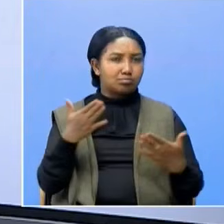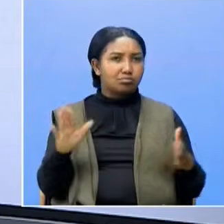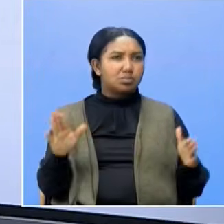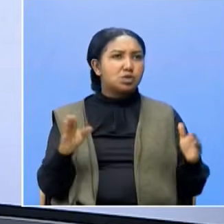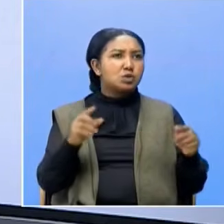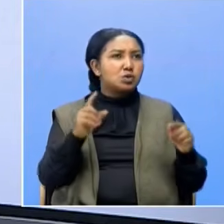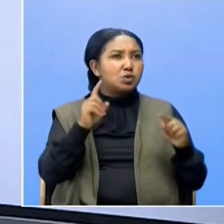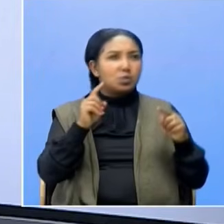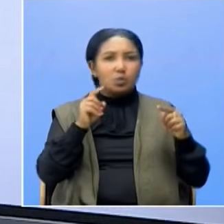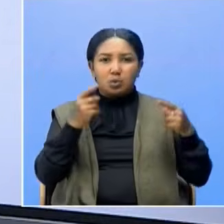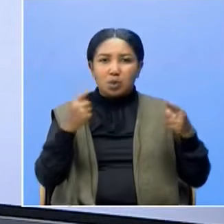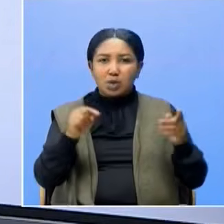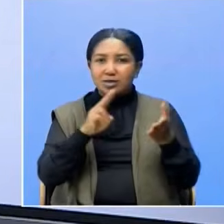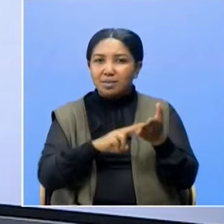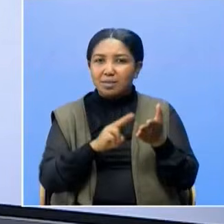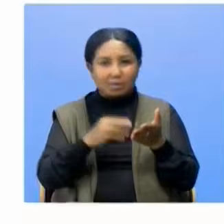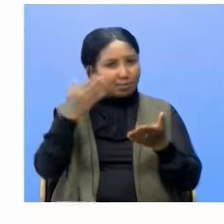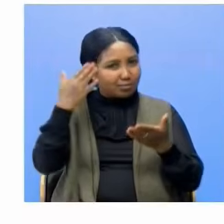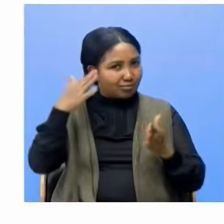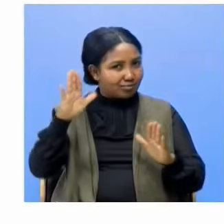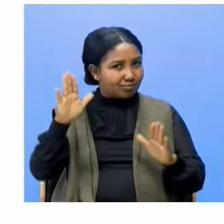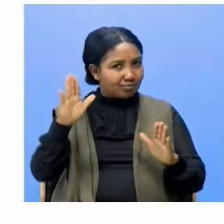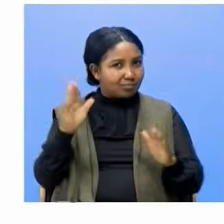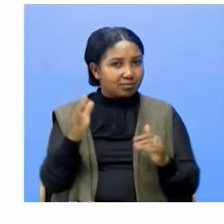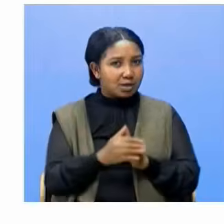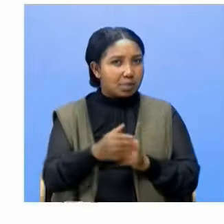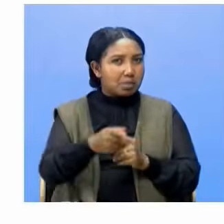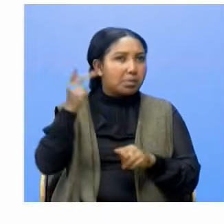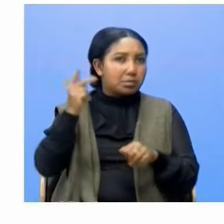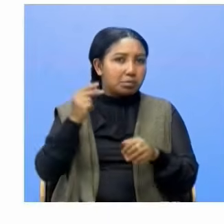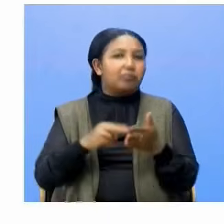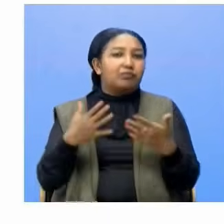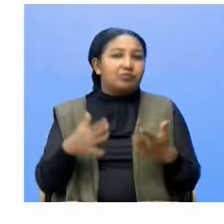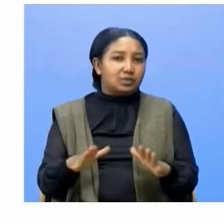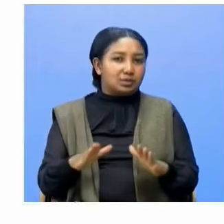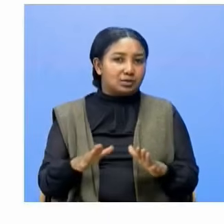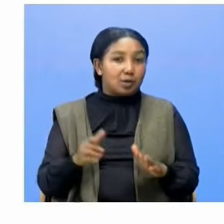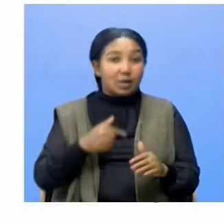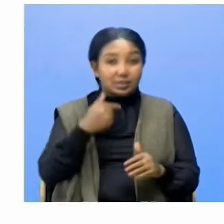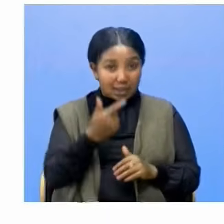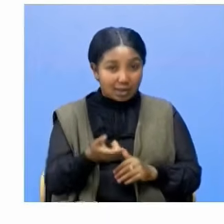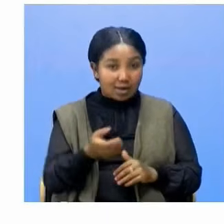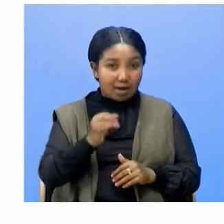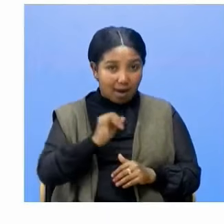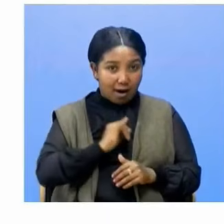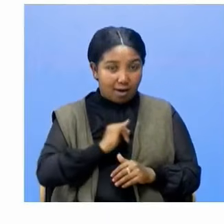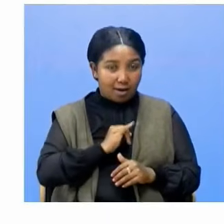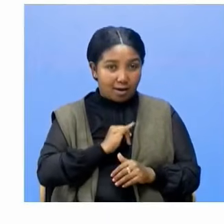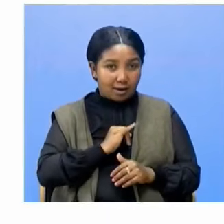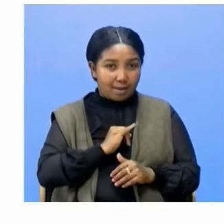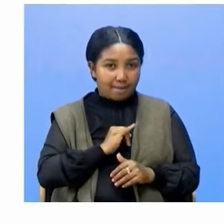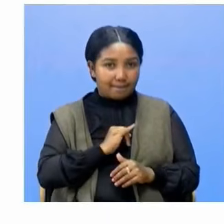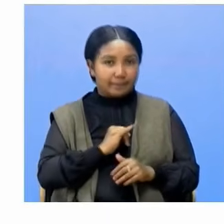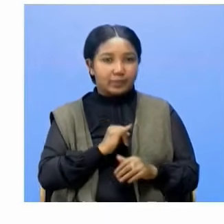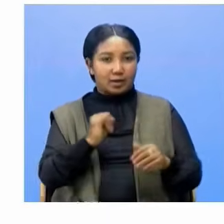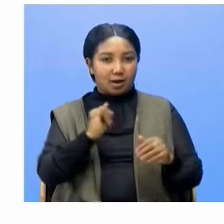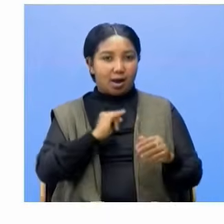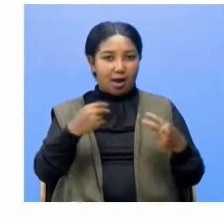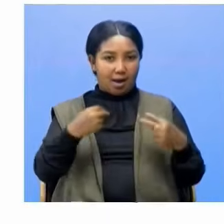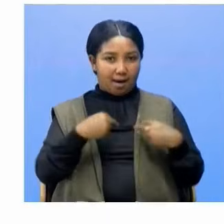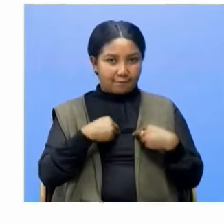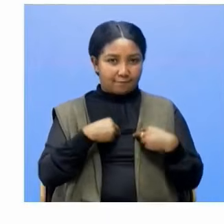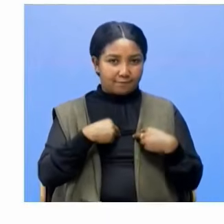I don't remember the exact time. So how do I write it? I can simply say what? I have